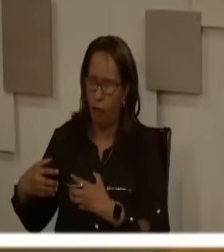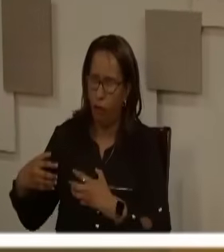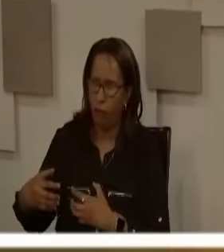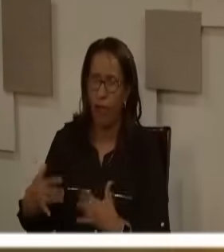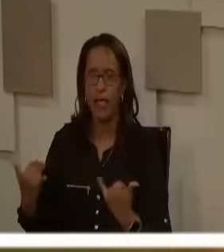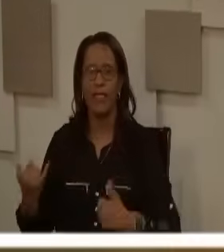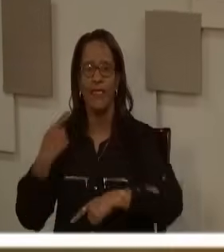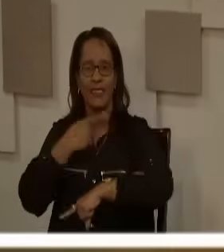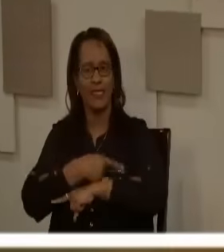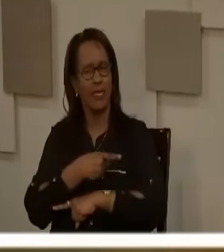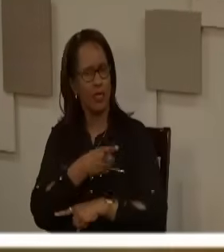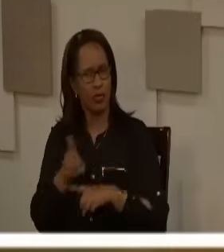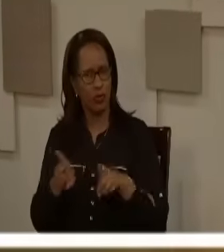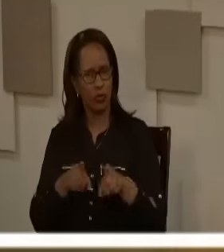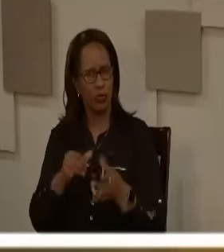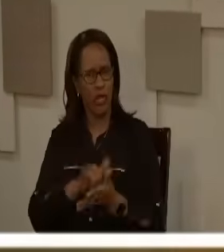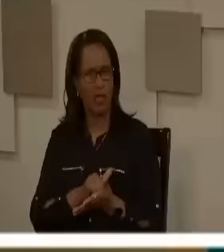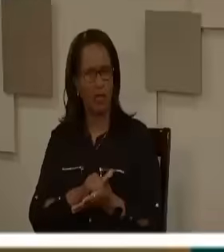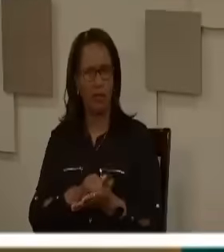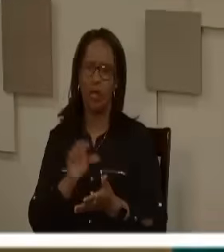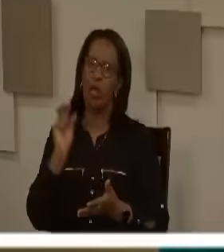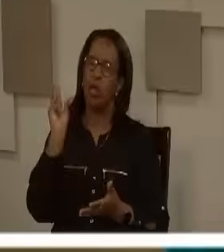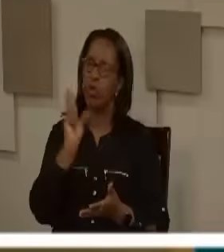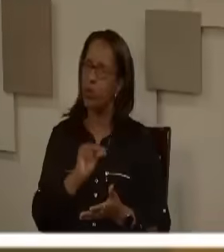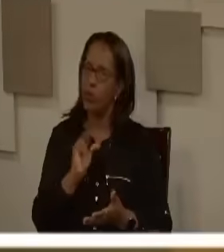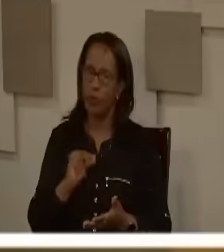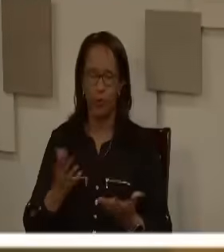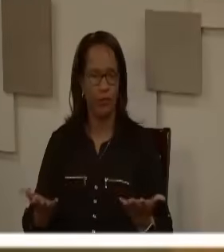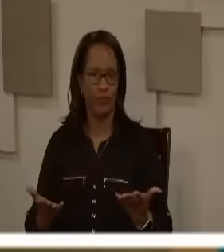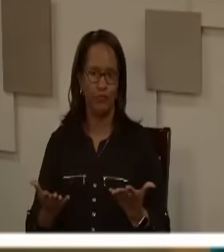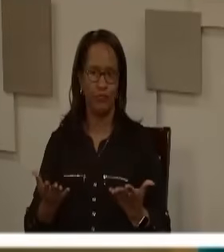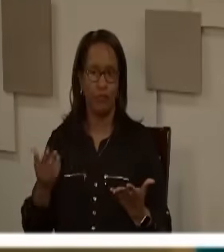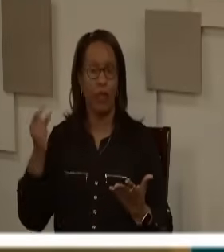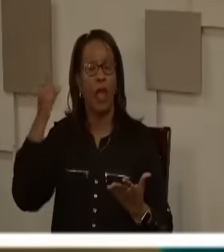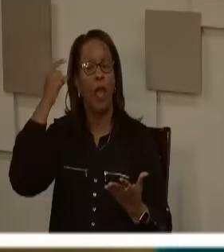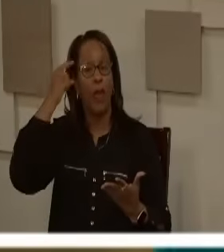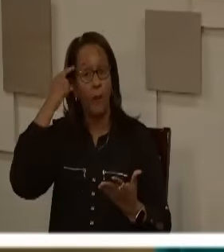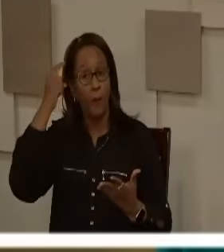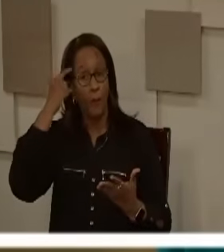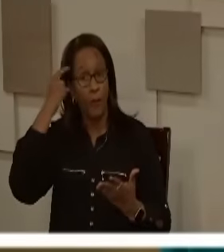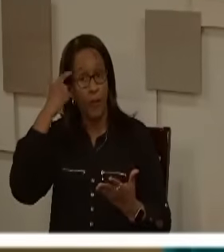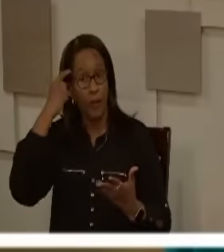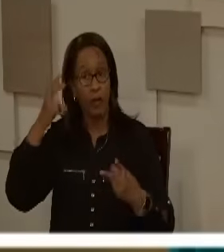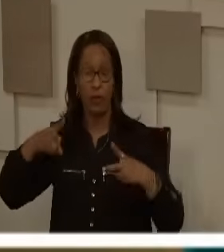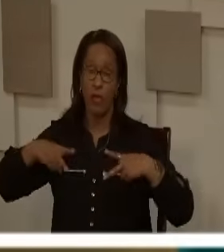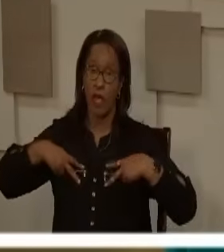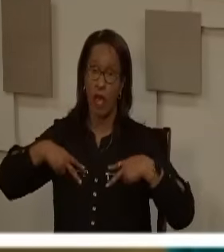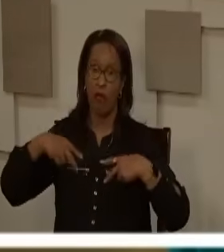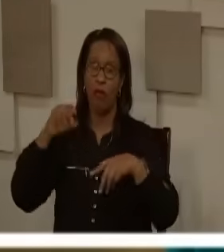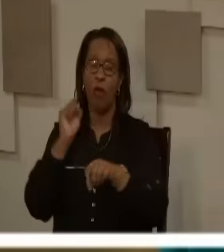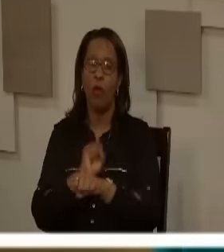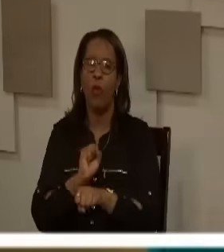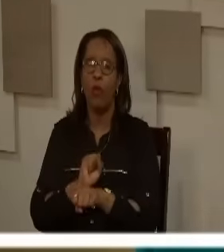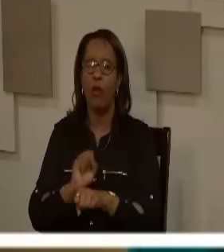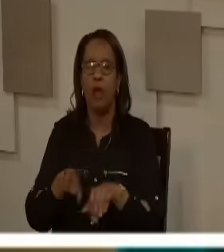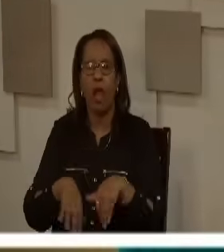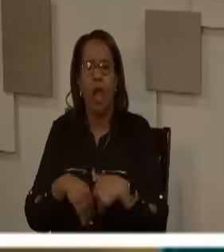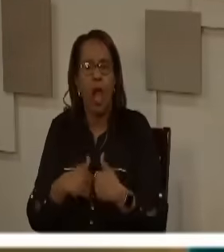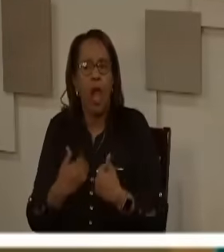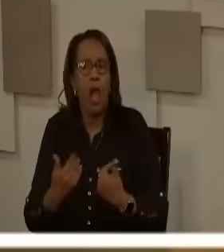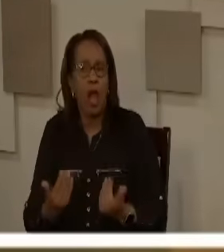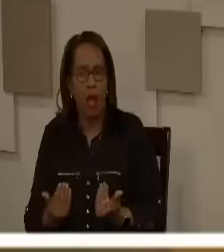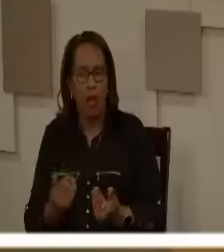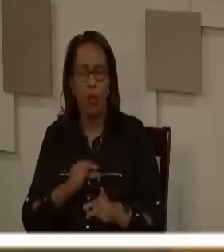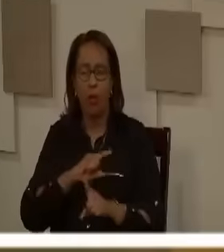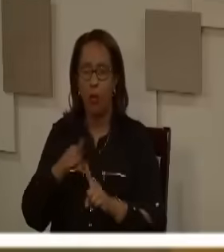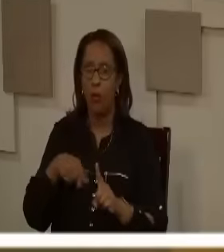The very brain that we have works in a way that when we